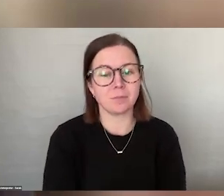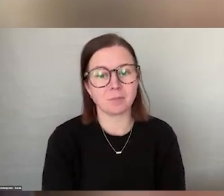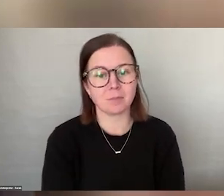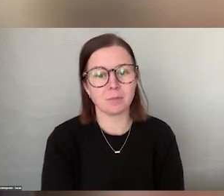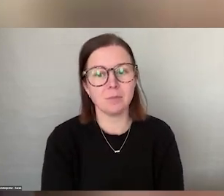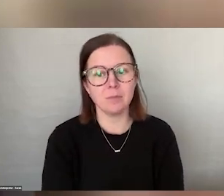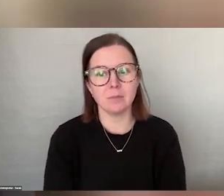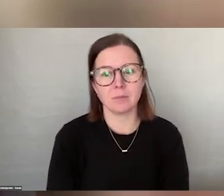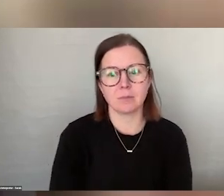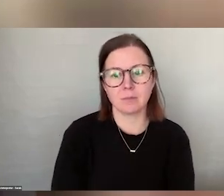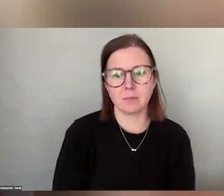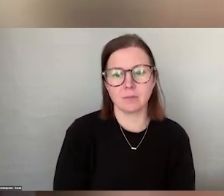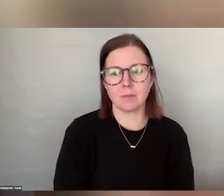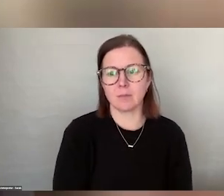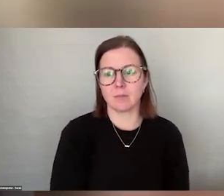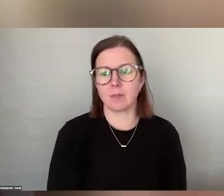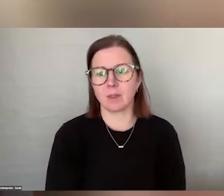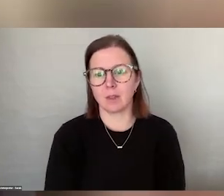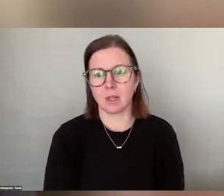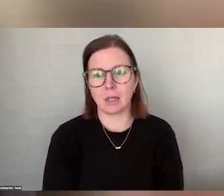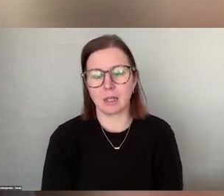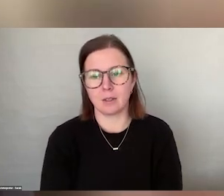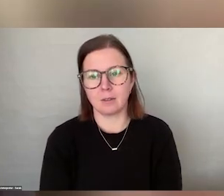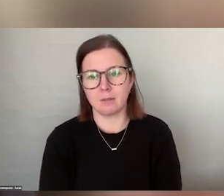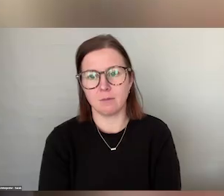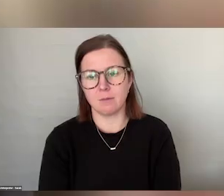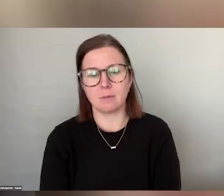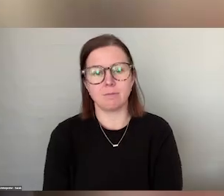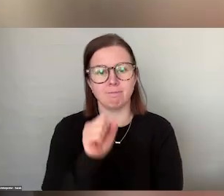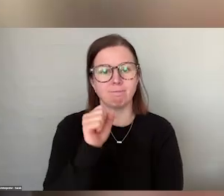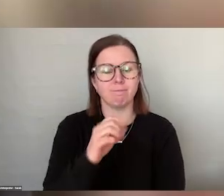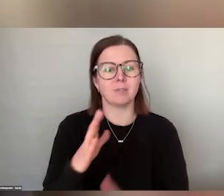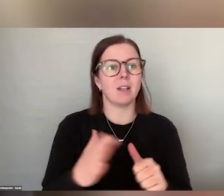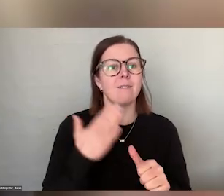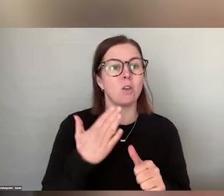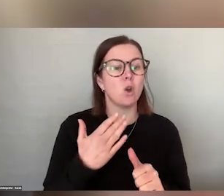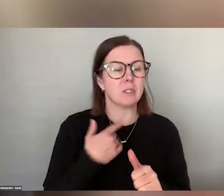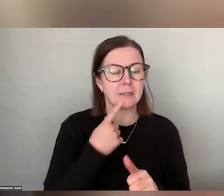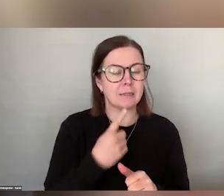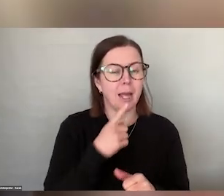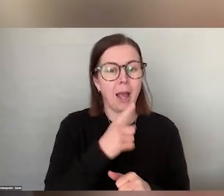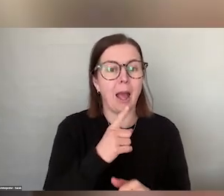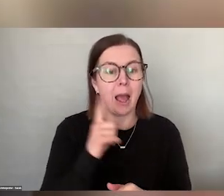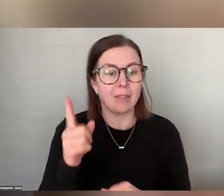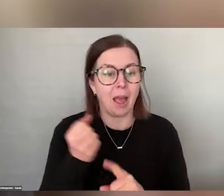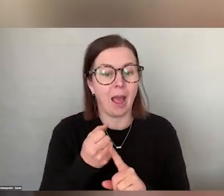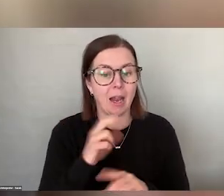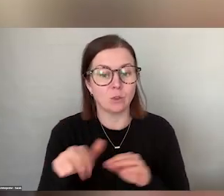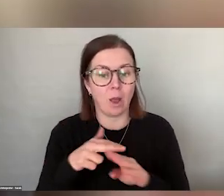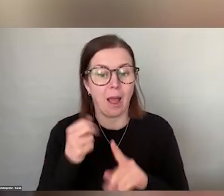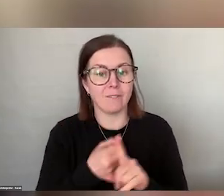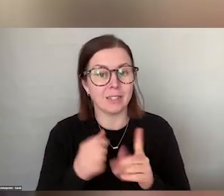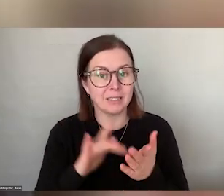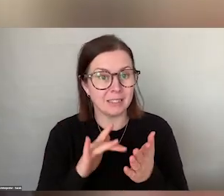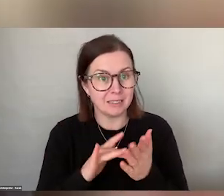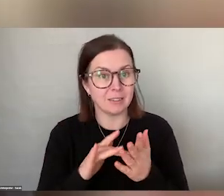So, the first thing to say is all of the advocacy that the National Centre does and the Council